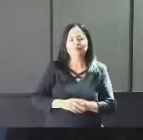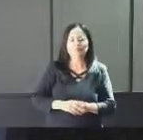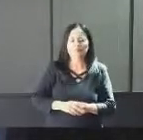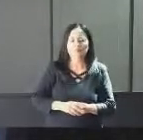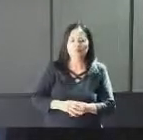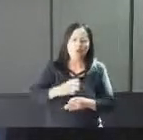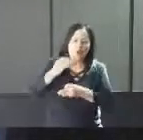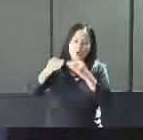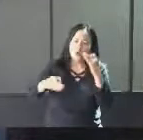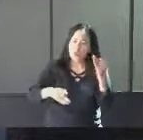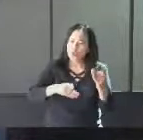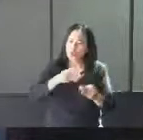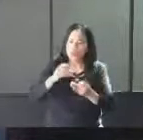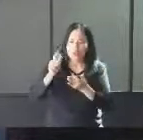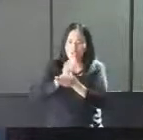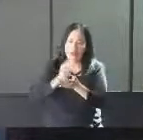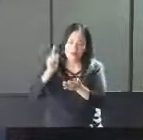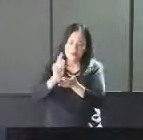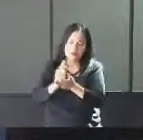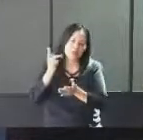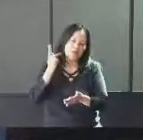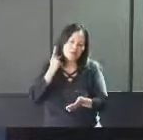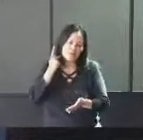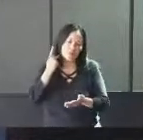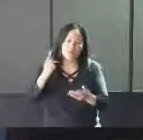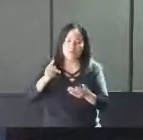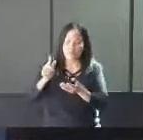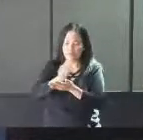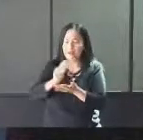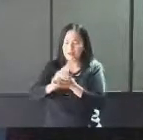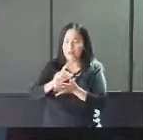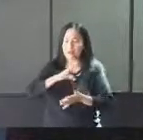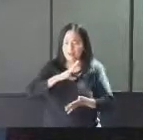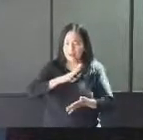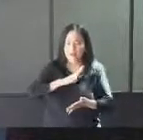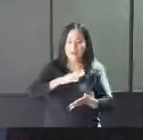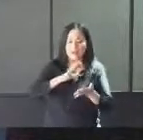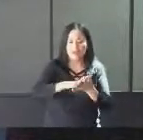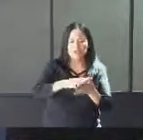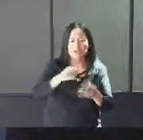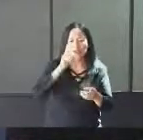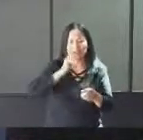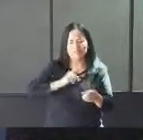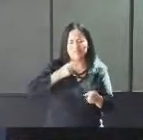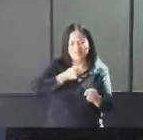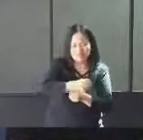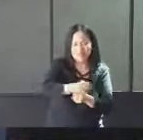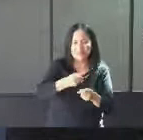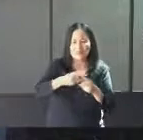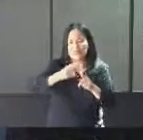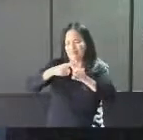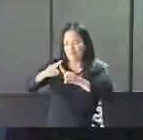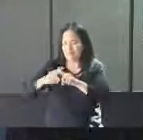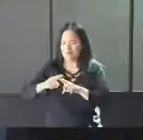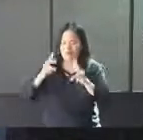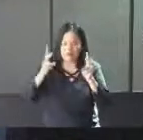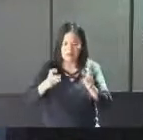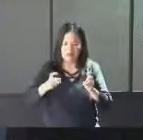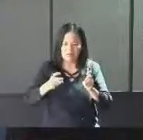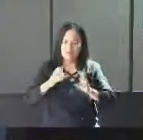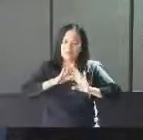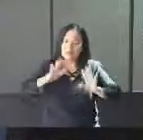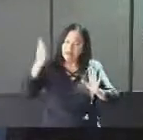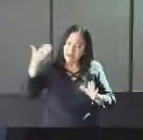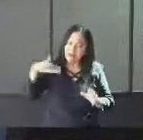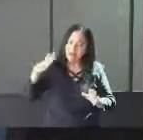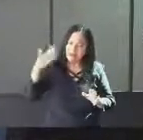second-generation public policies with respect to the prevention, eradication, and sanction of violence against women in the territory. And there's